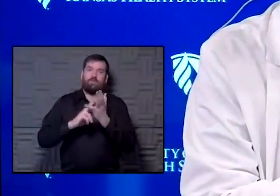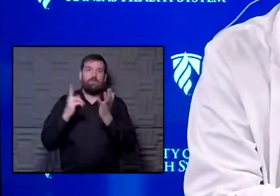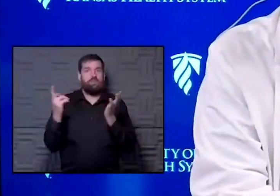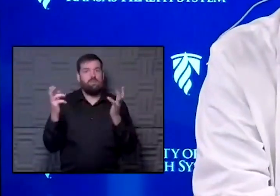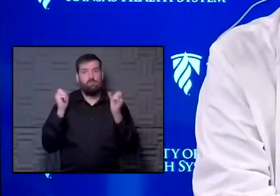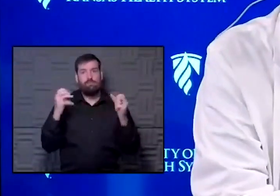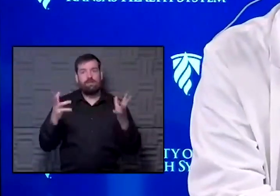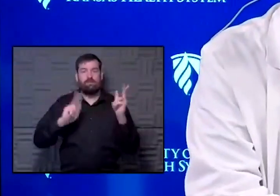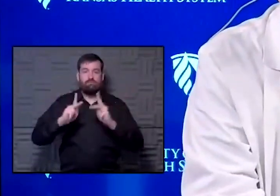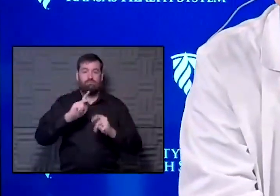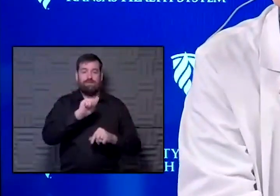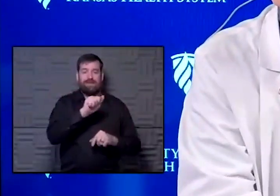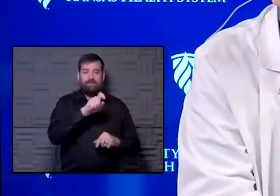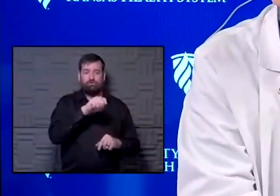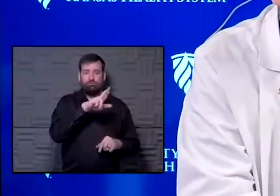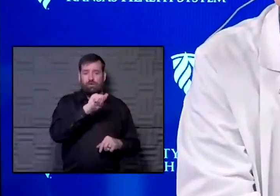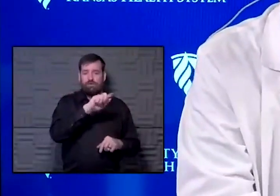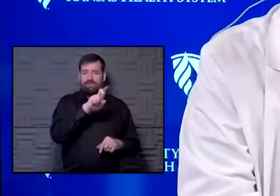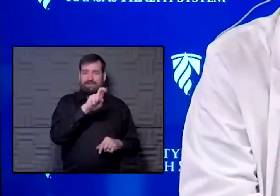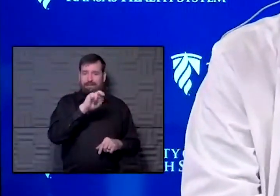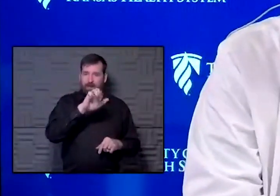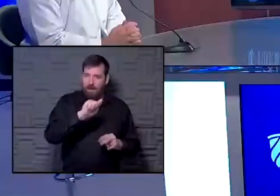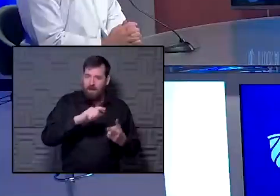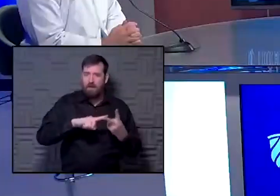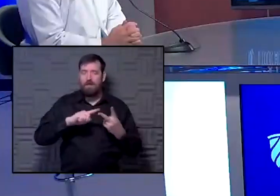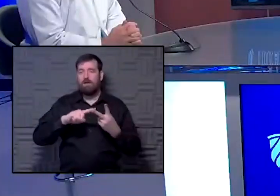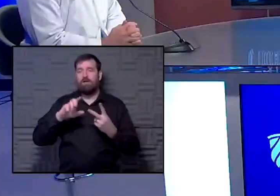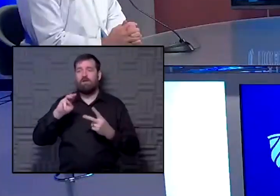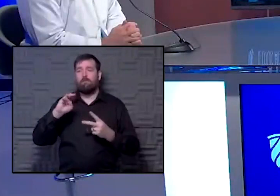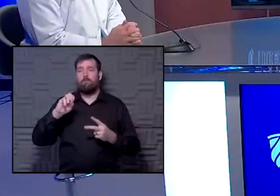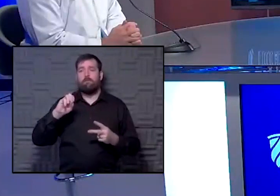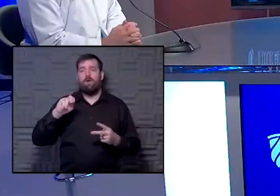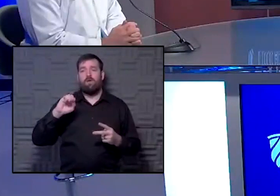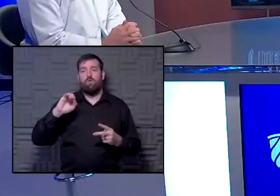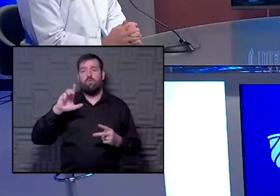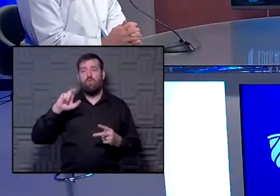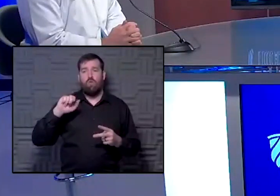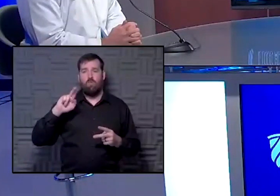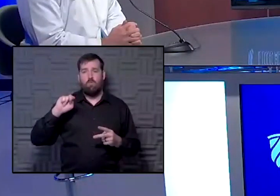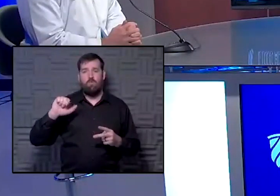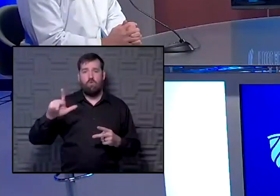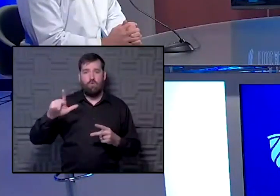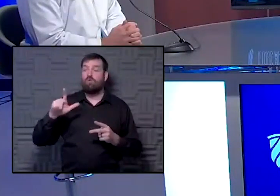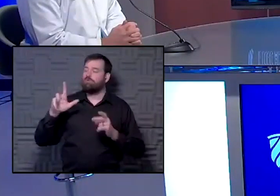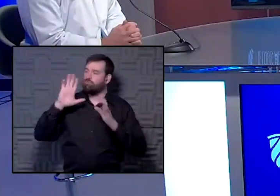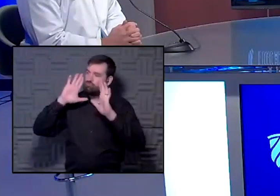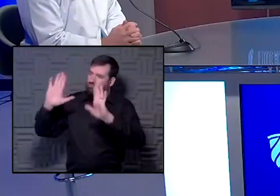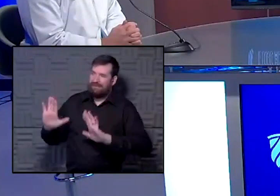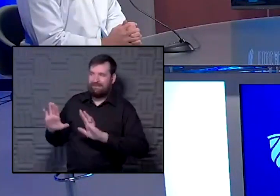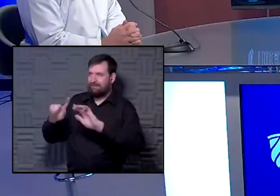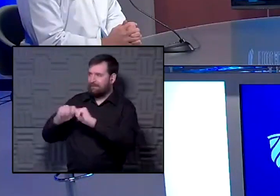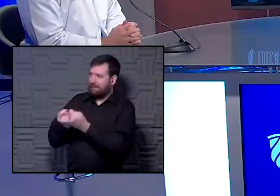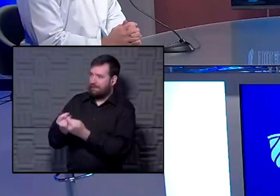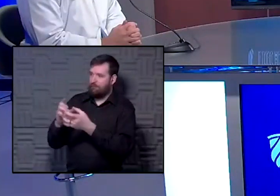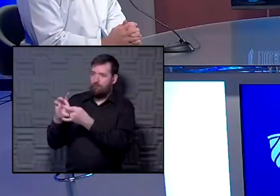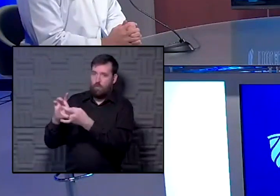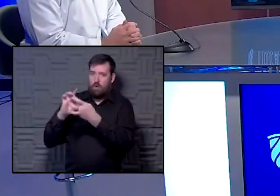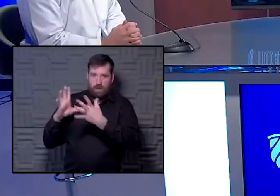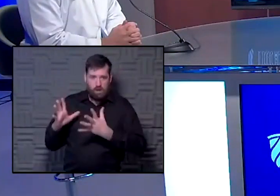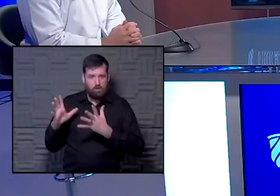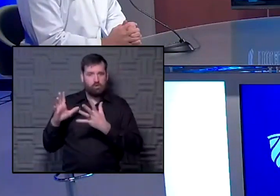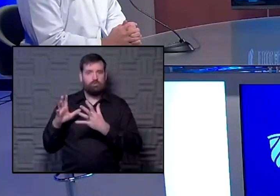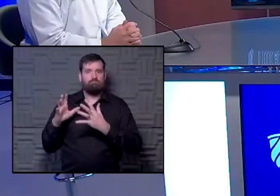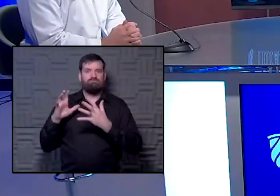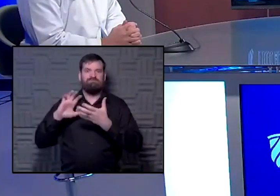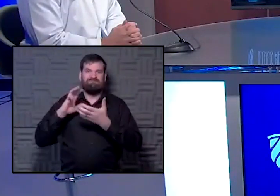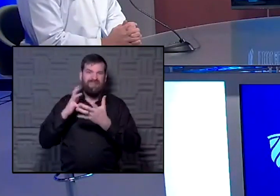whether it would be in the AstraZeneca trial, the monoclonal antibody trial, or some of the others. So we have a great team of coordinators and folks in cooperation